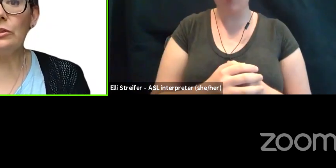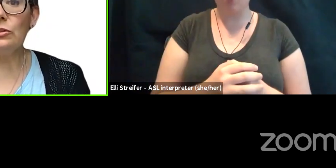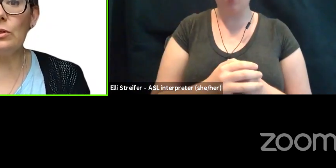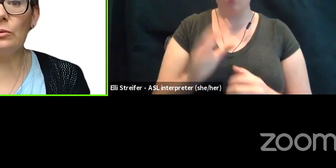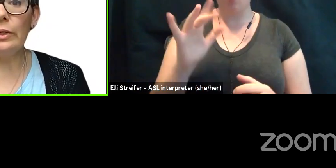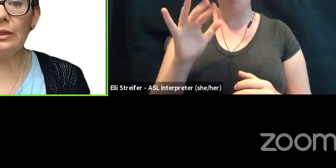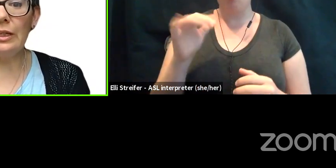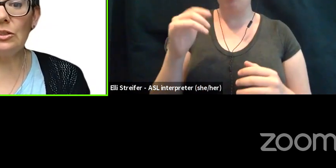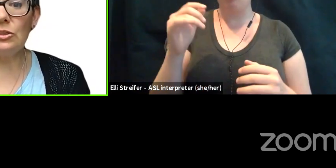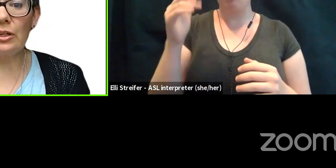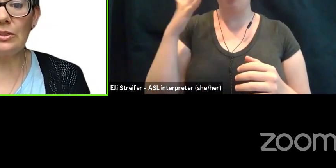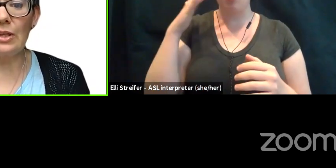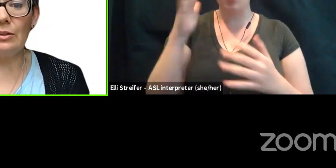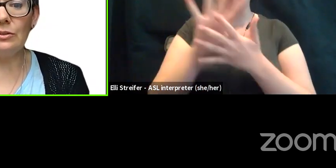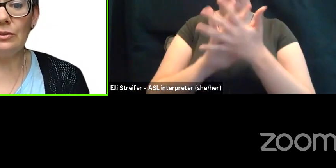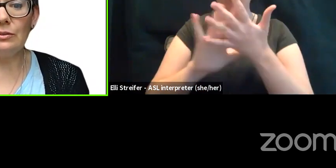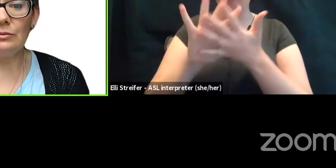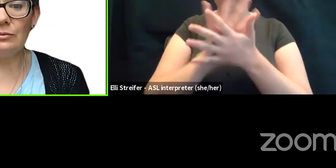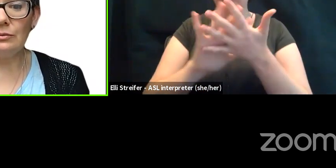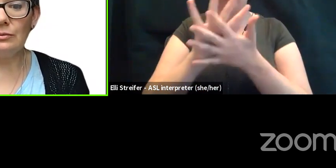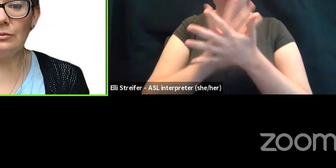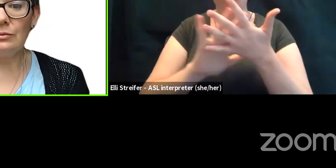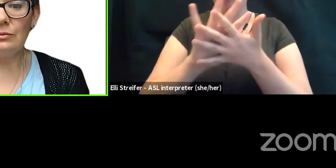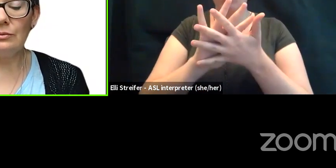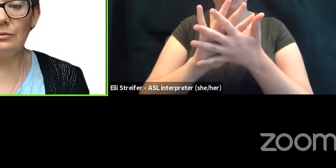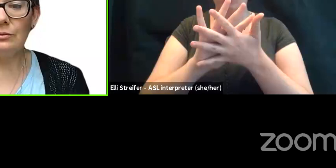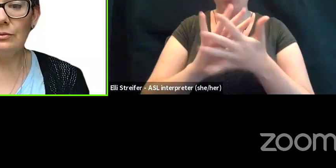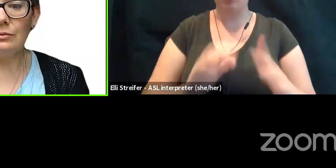I'm going to do a quick take of myself.